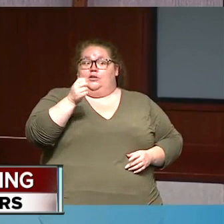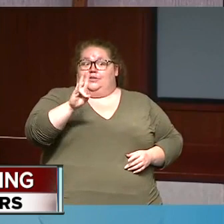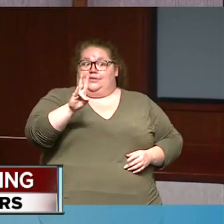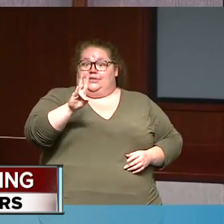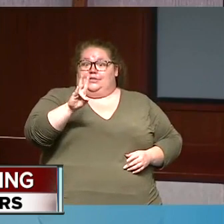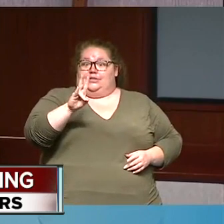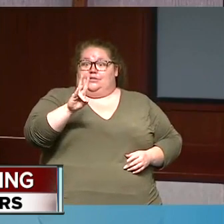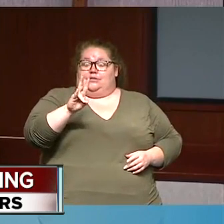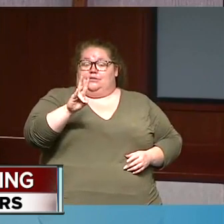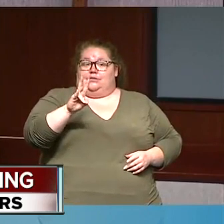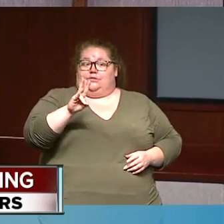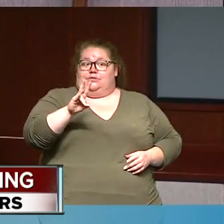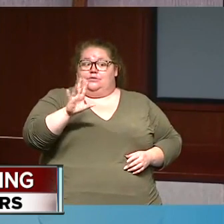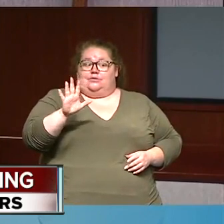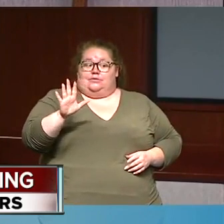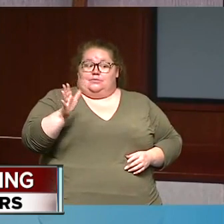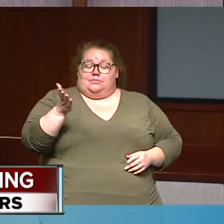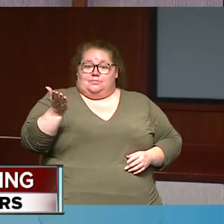questions?